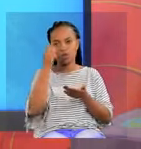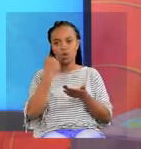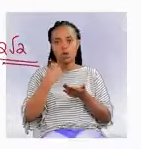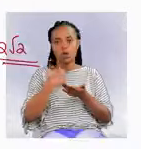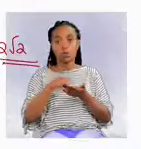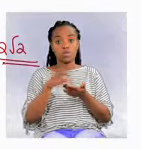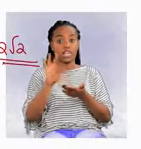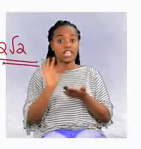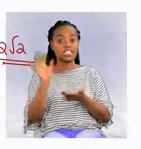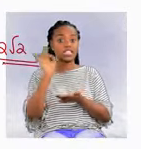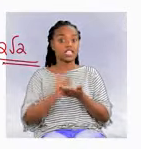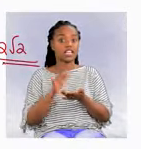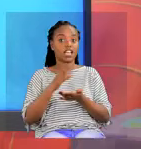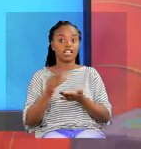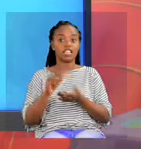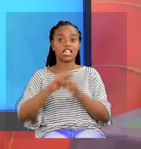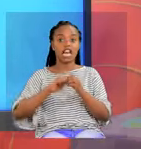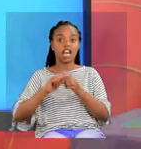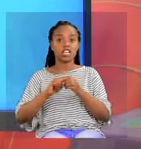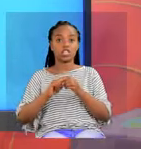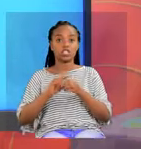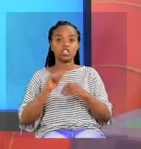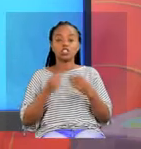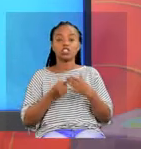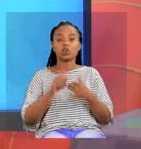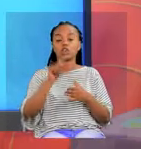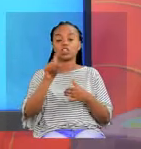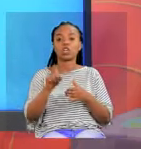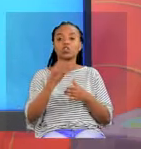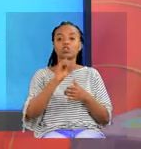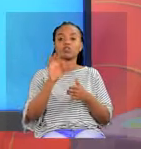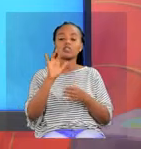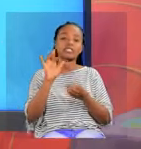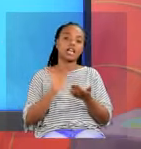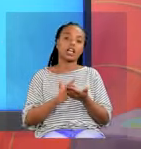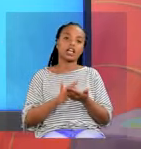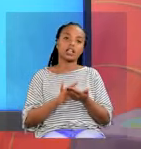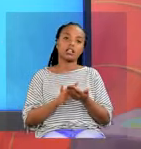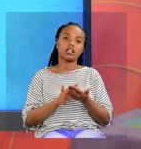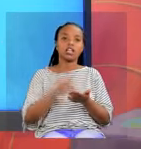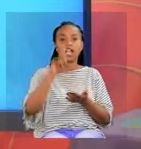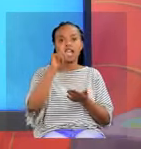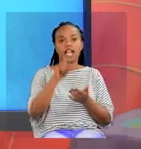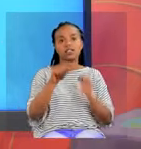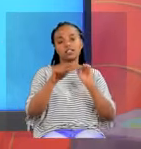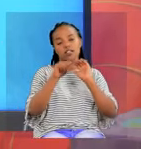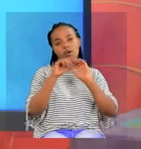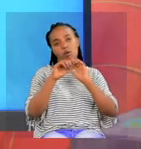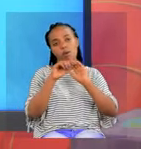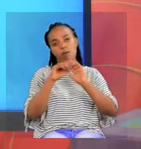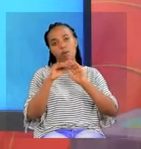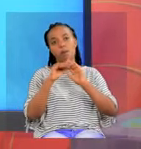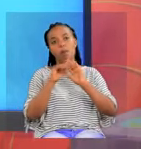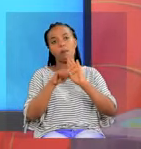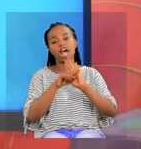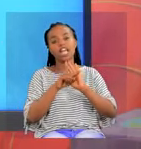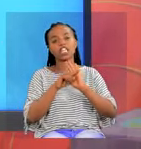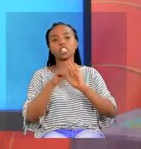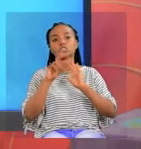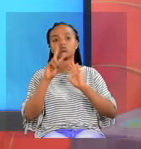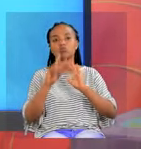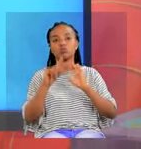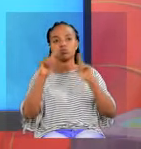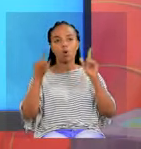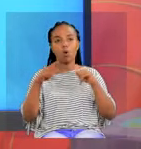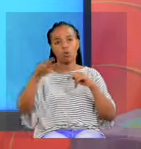and radius. Therefore, the equation of the circle will be this x minus 2